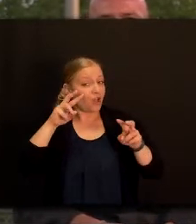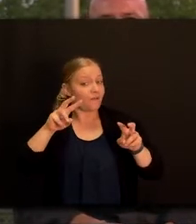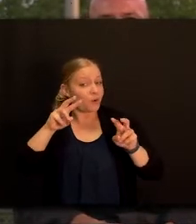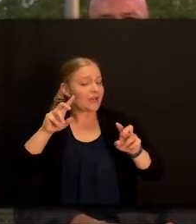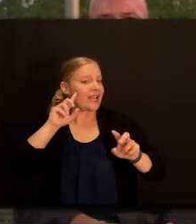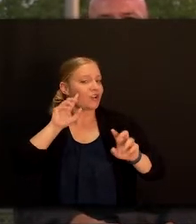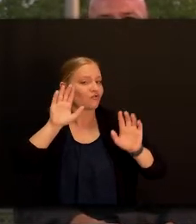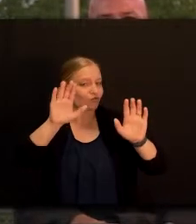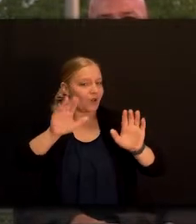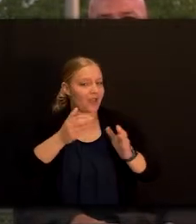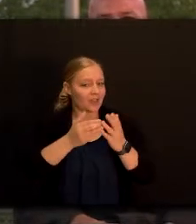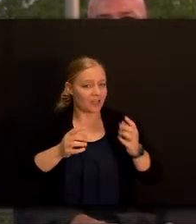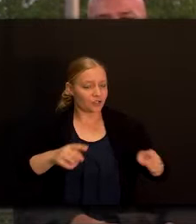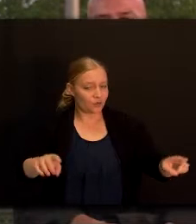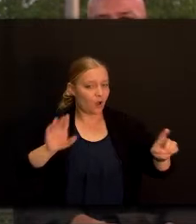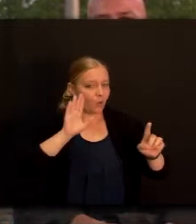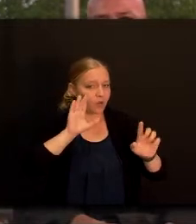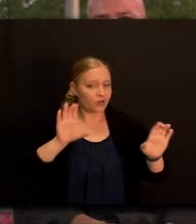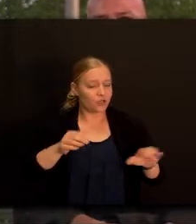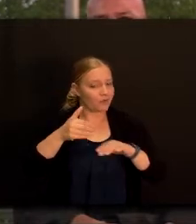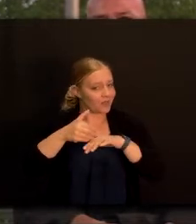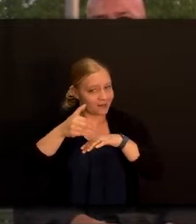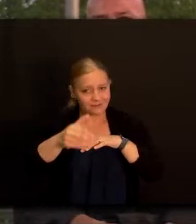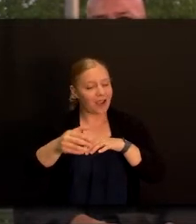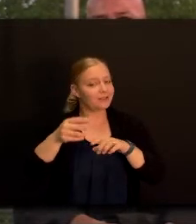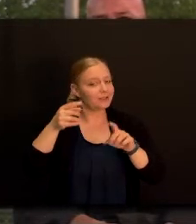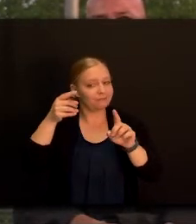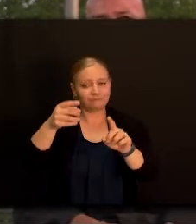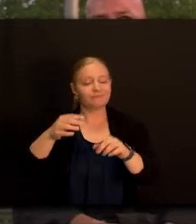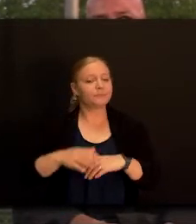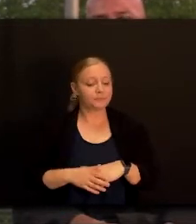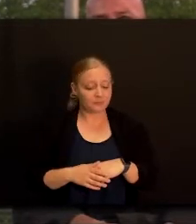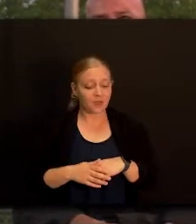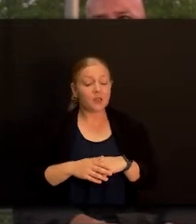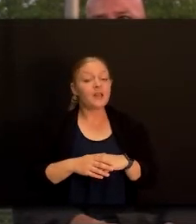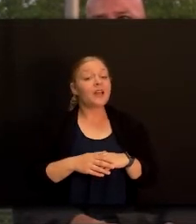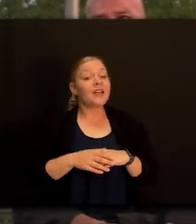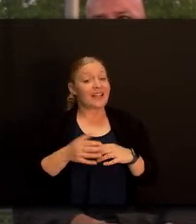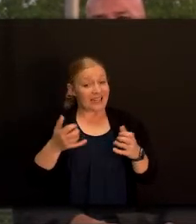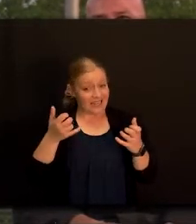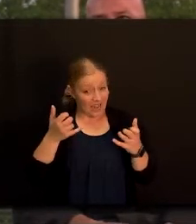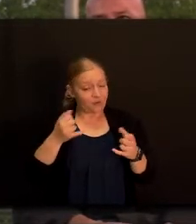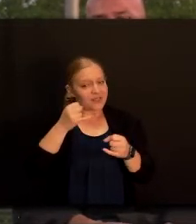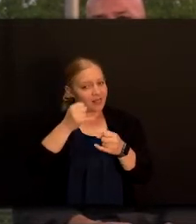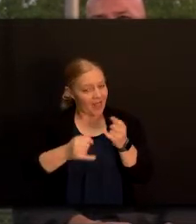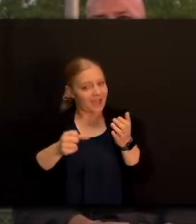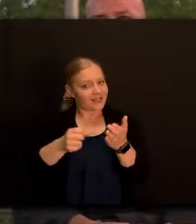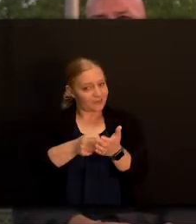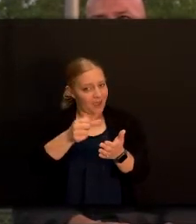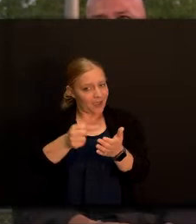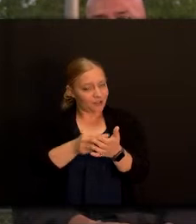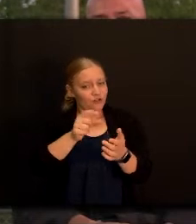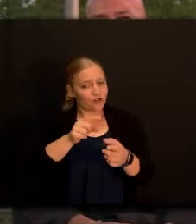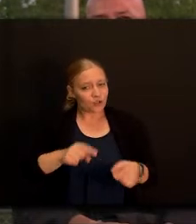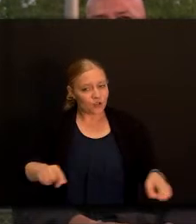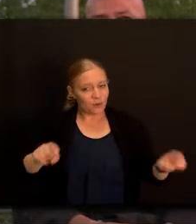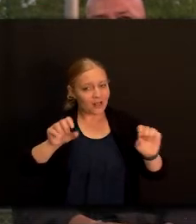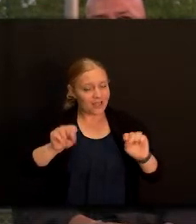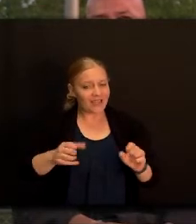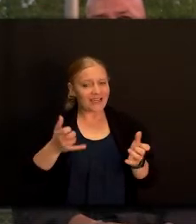all the great things you will accomplish in your next venture. This is the last page. You may